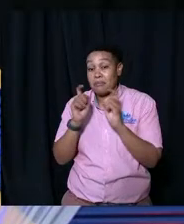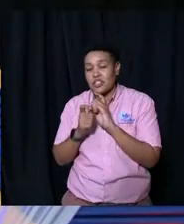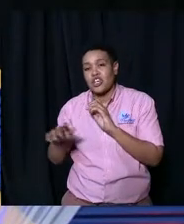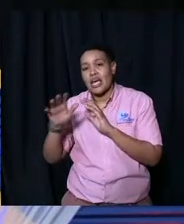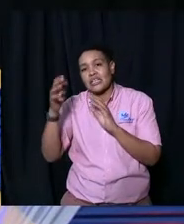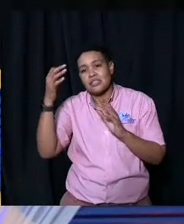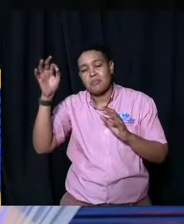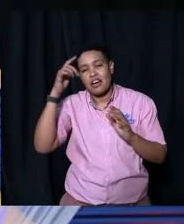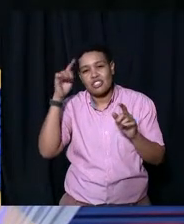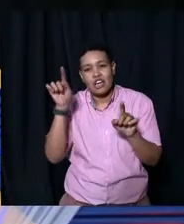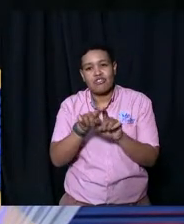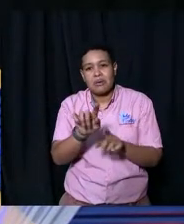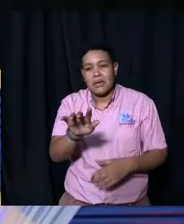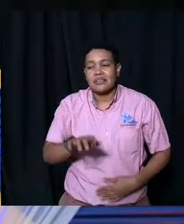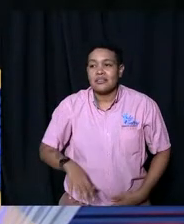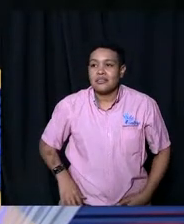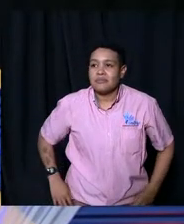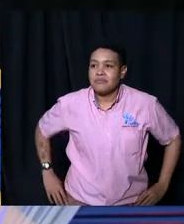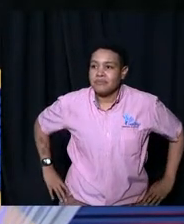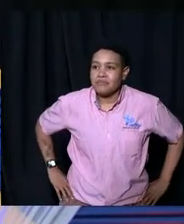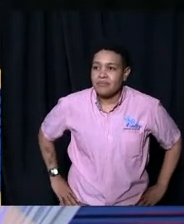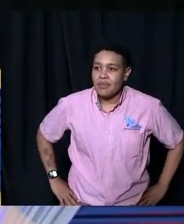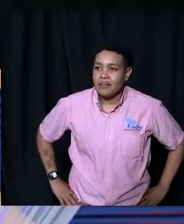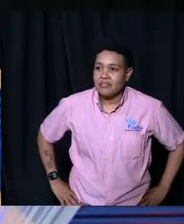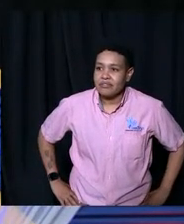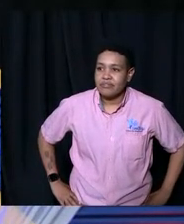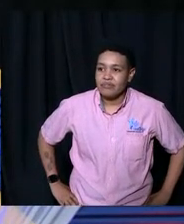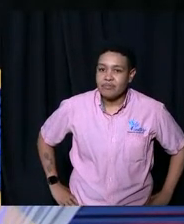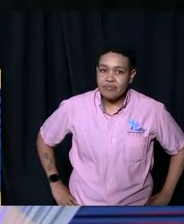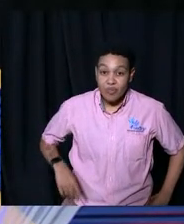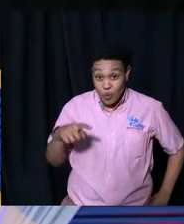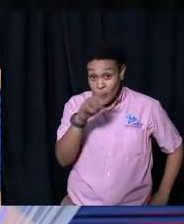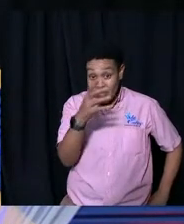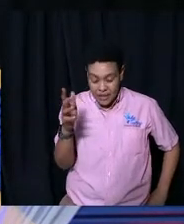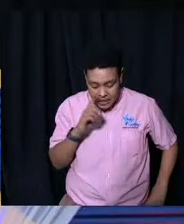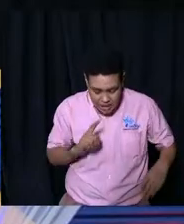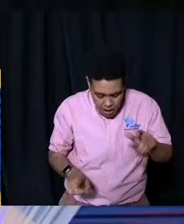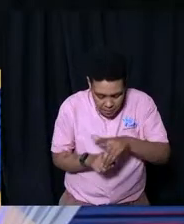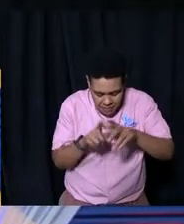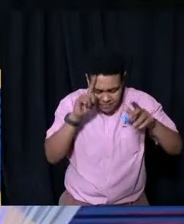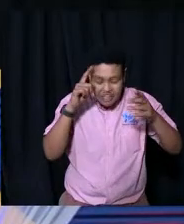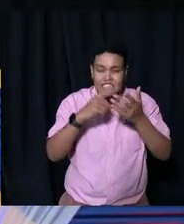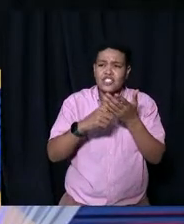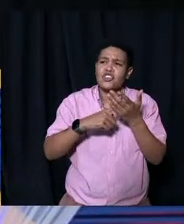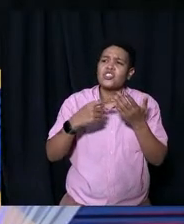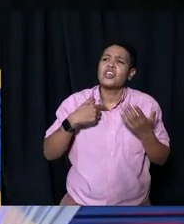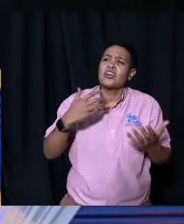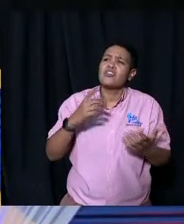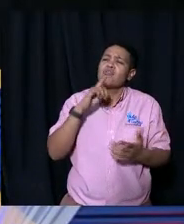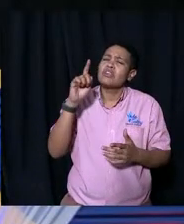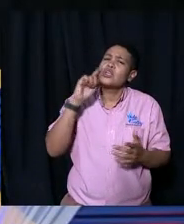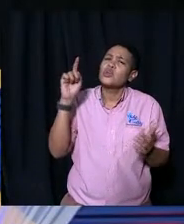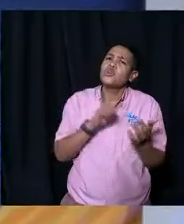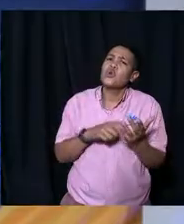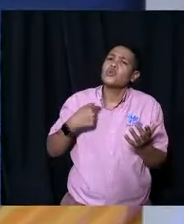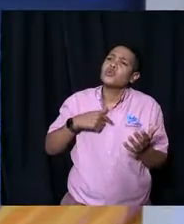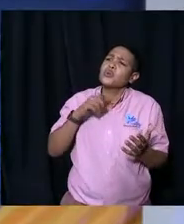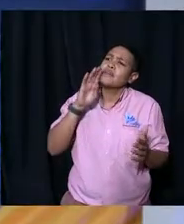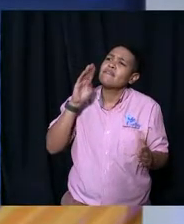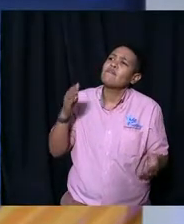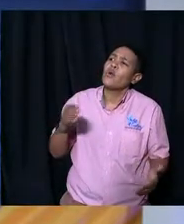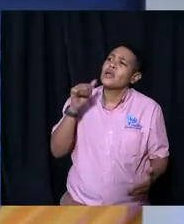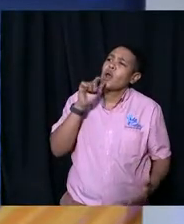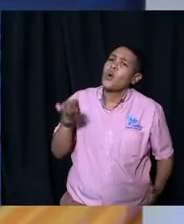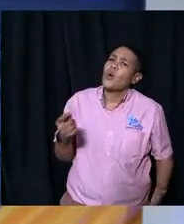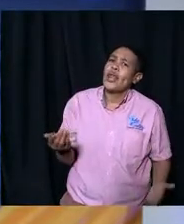Paris Agreement. All right. But those things come up for discussion, eh? Yes. But yes. I'm just noticing that we're not just